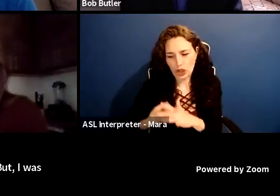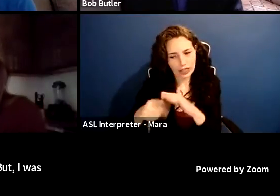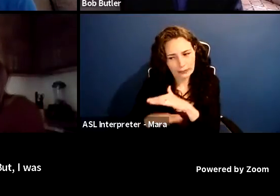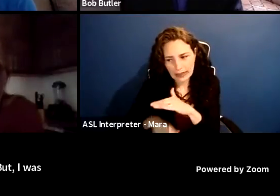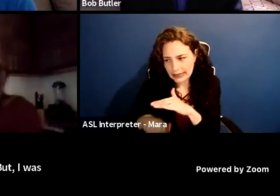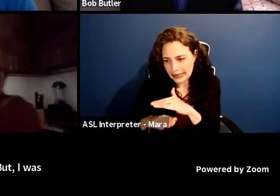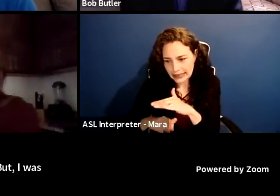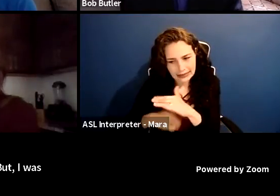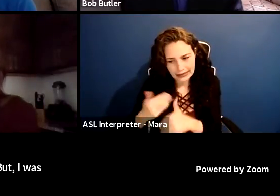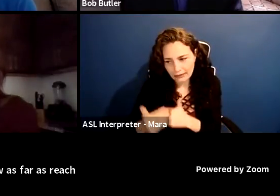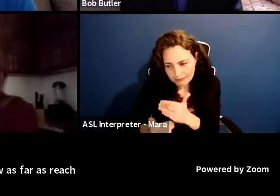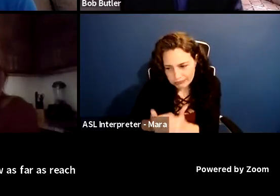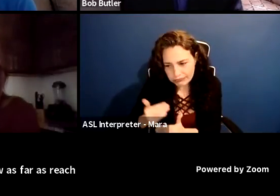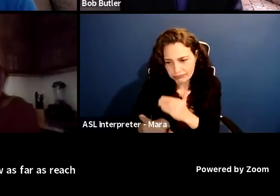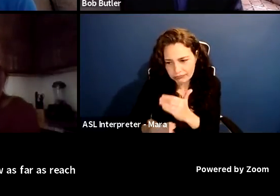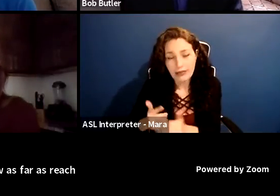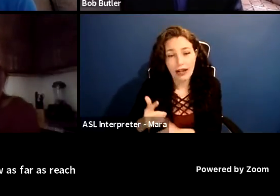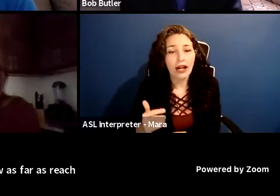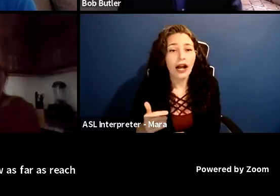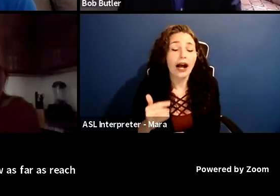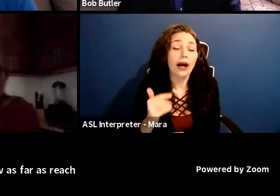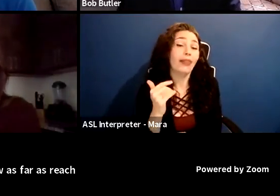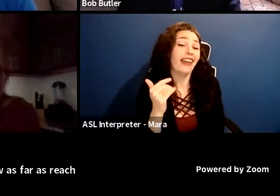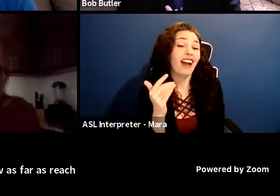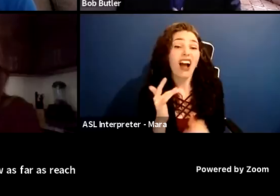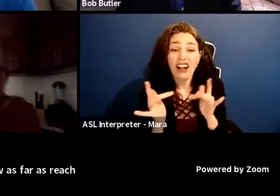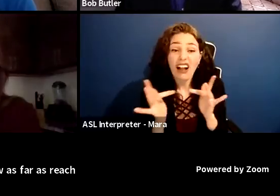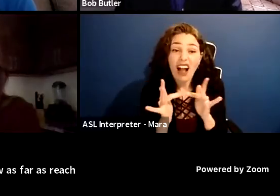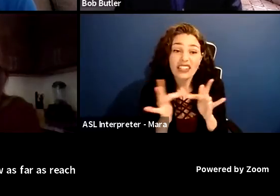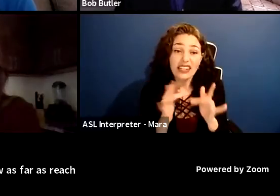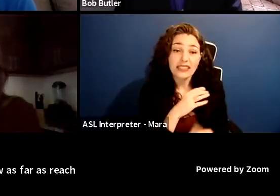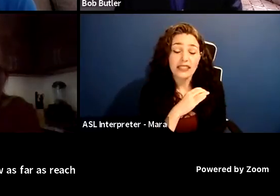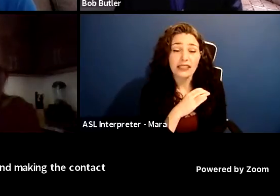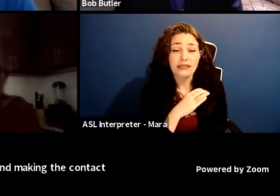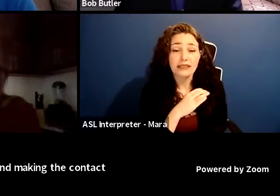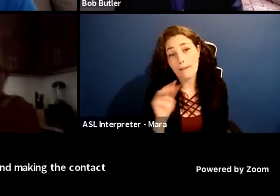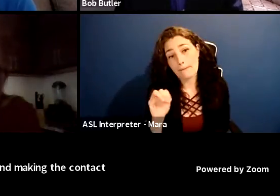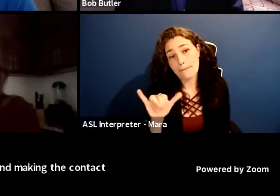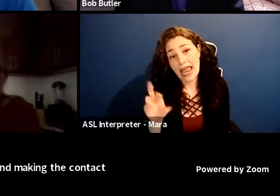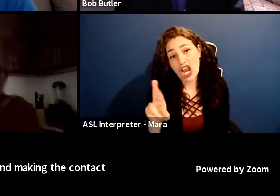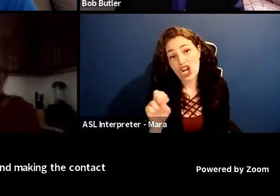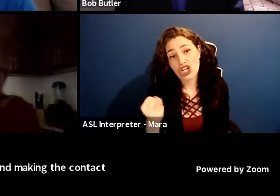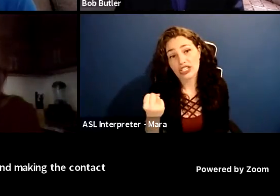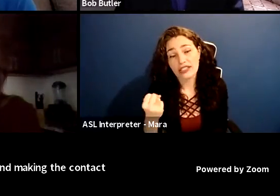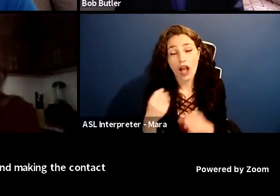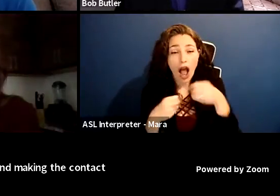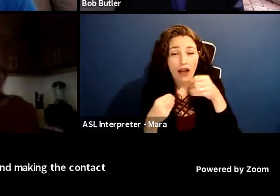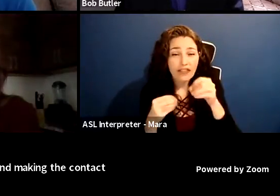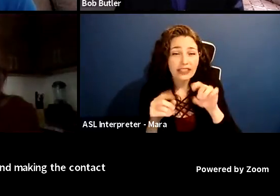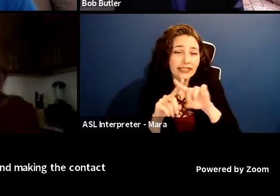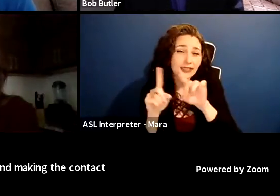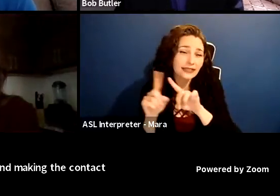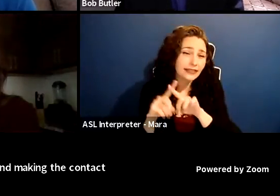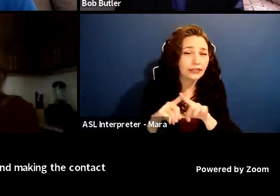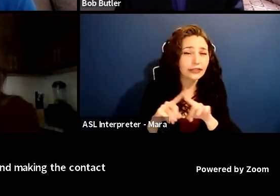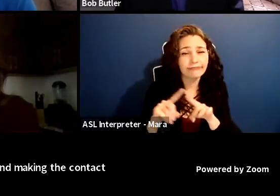office and making those contacts at City Hall and joining those Facebook groups, those community Facebook groups, trying to find stories. And it was tough.